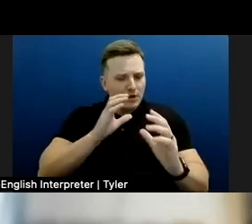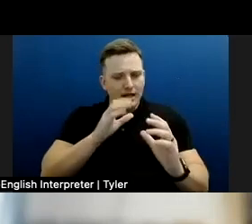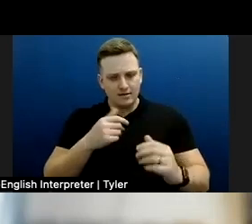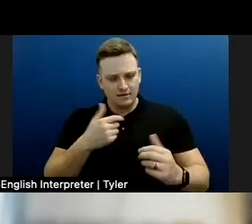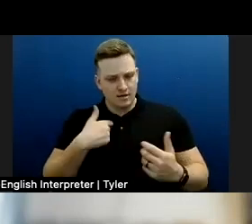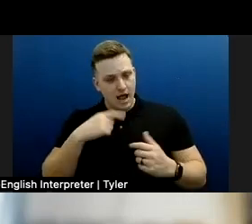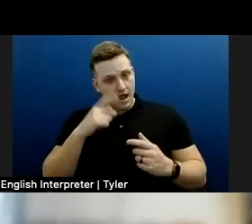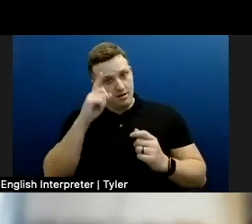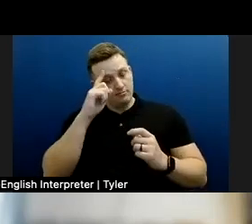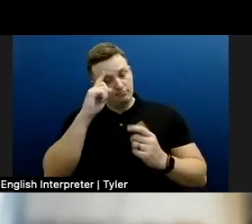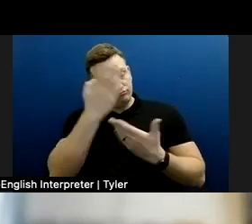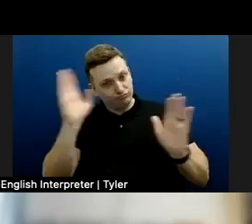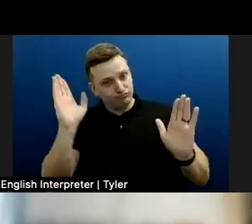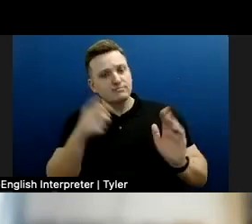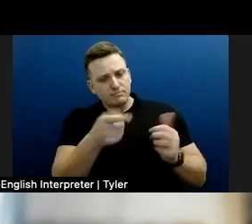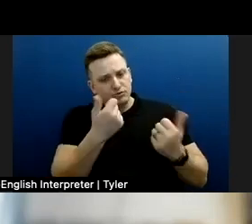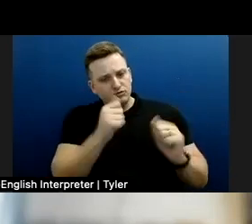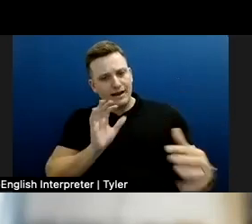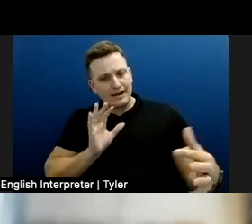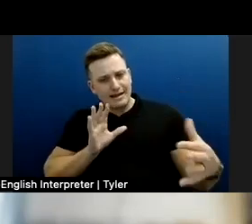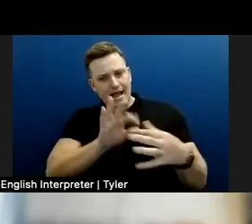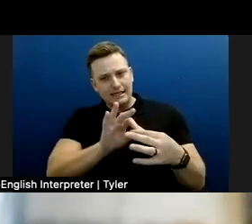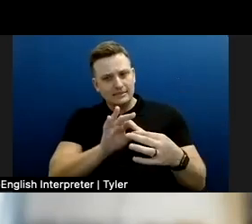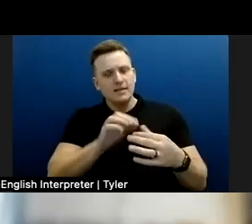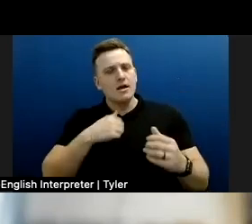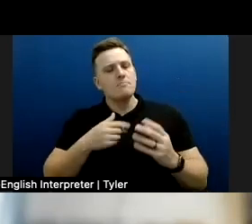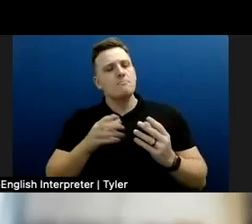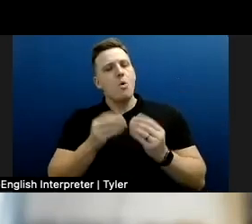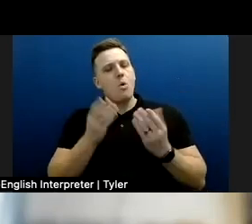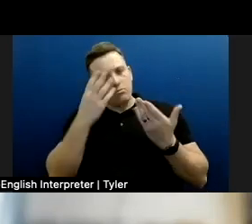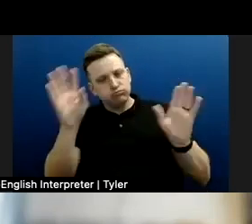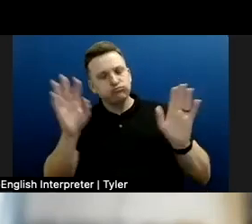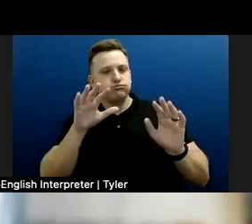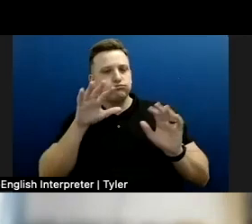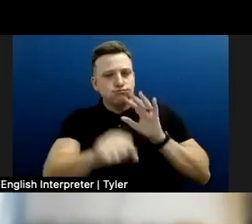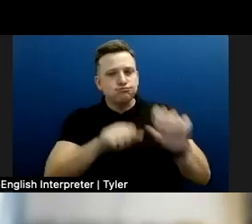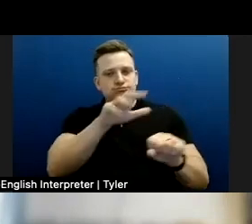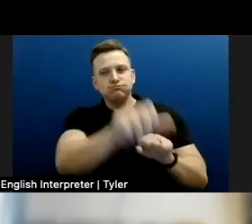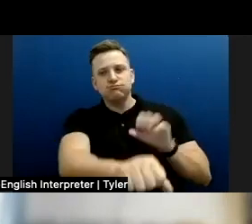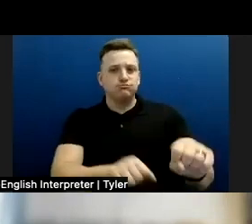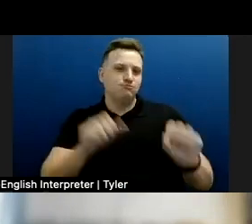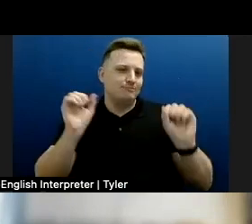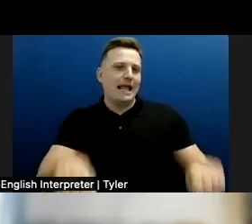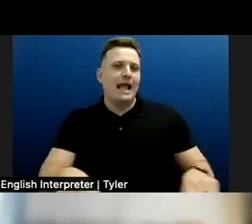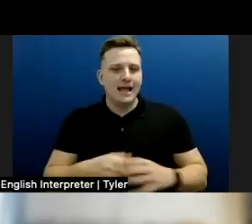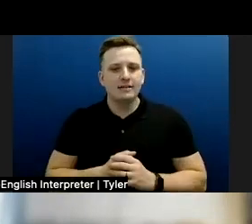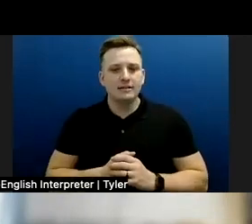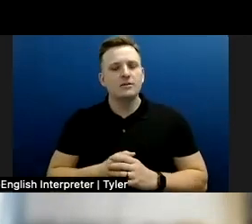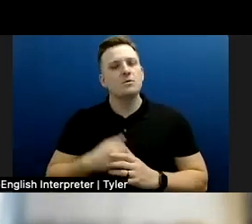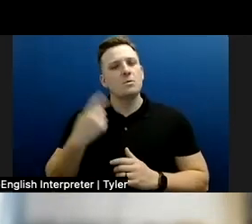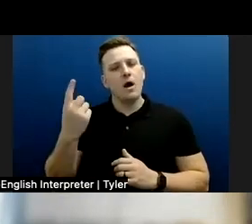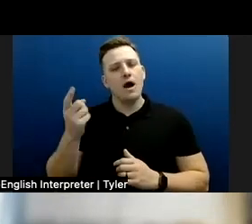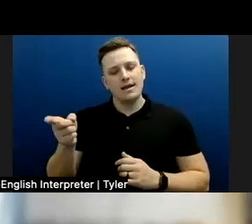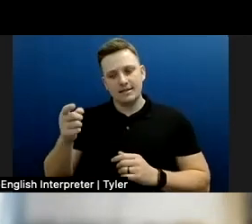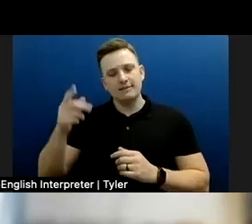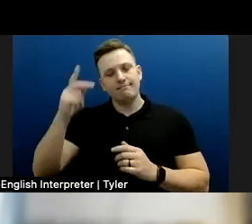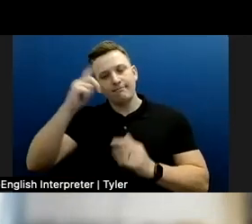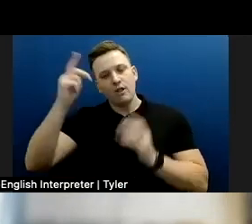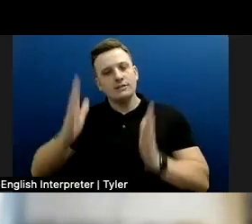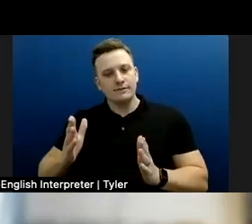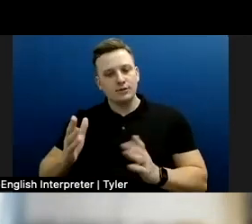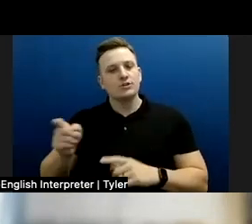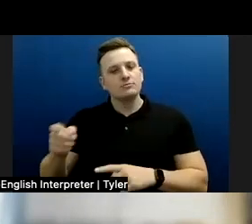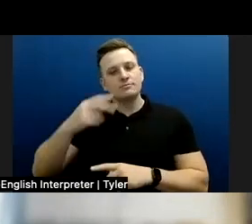then we probably spot it a bit more. And I think there's I think he's Norwegian, a philosopher called